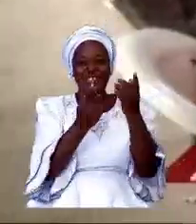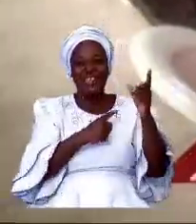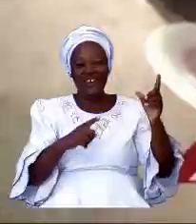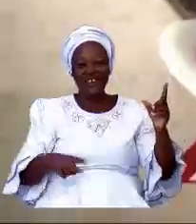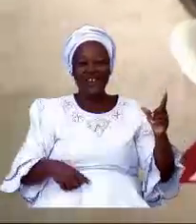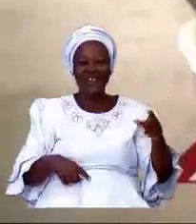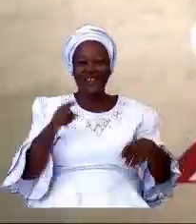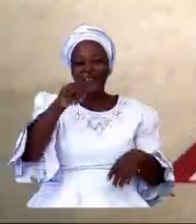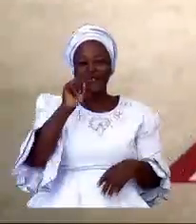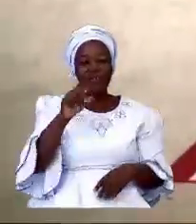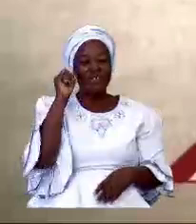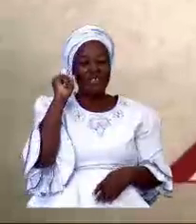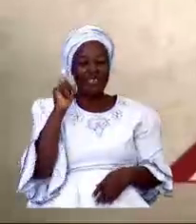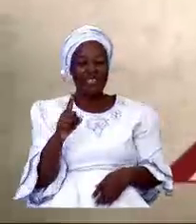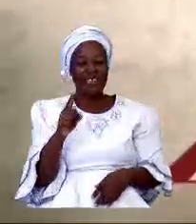Praise the Lord.